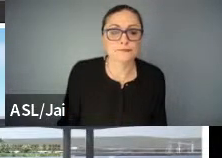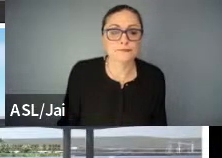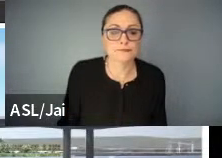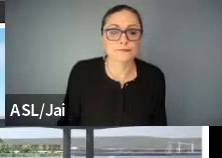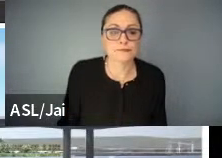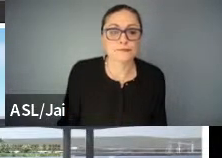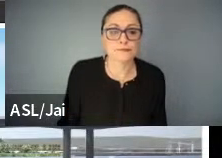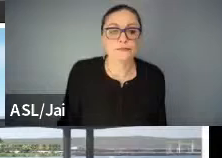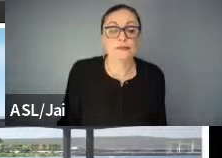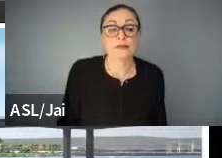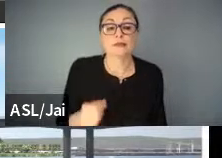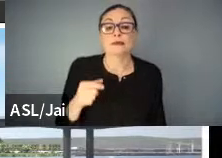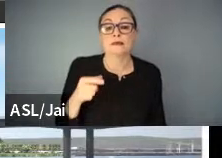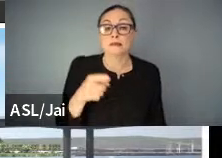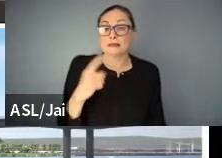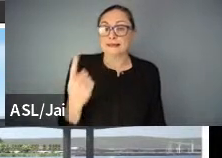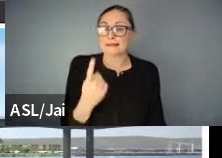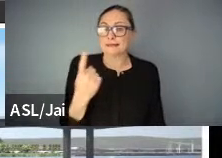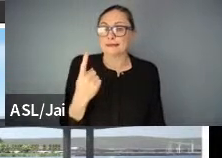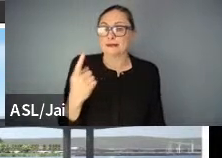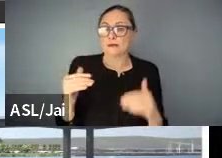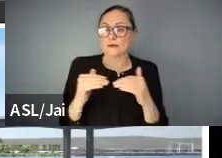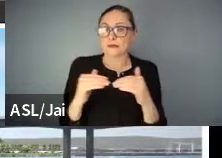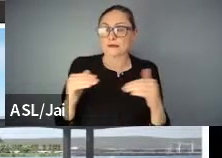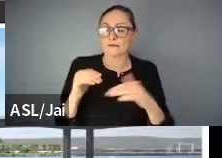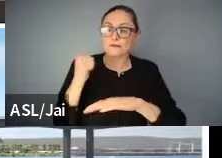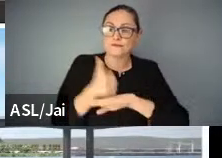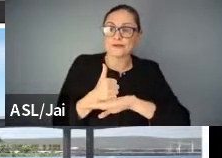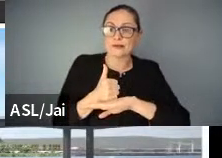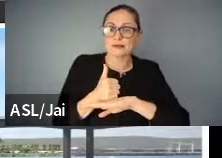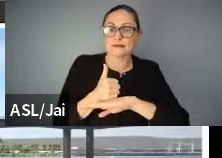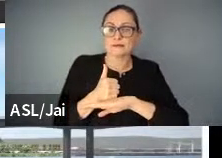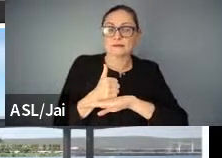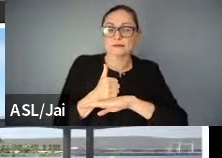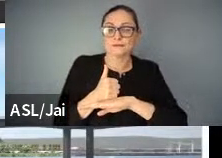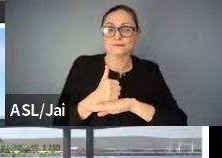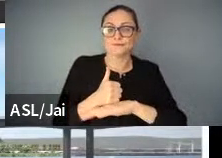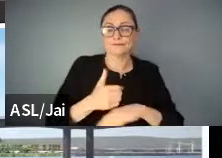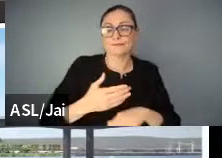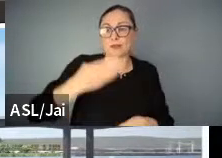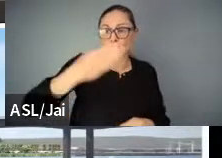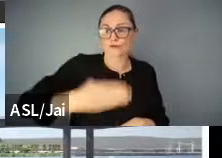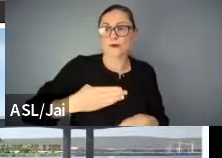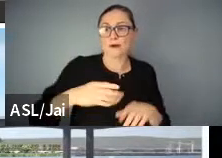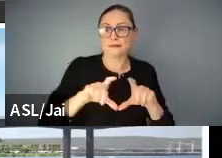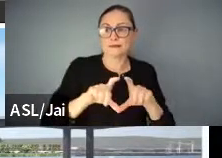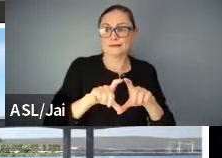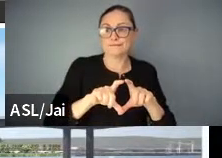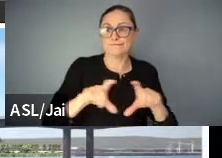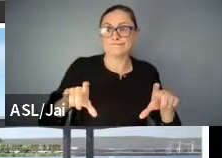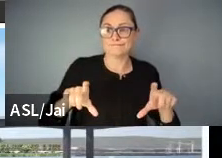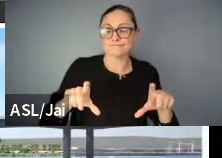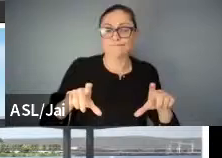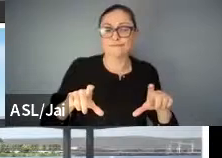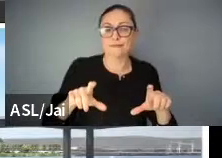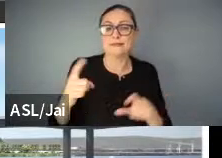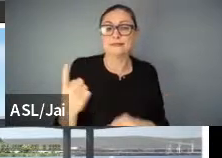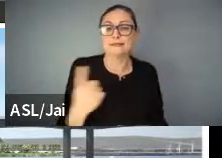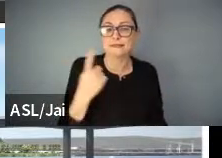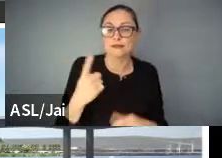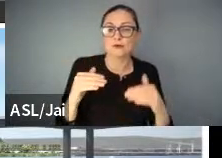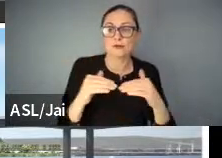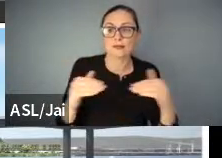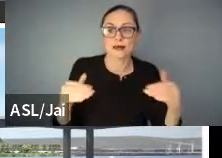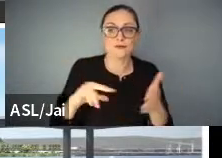This is the single level fixed span cross section. Now this is at single level, that